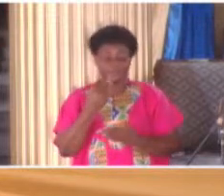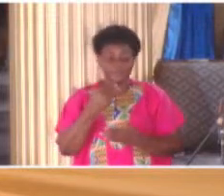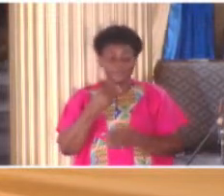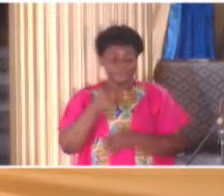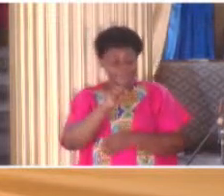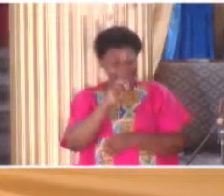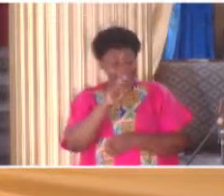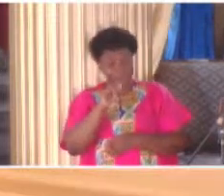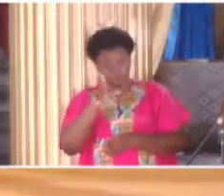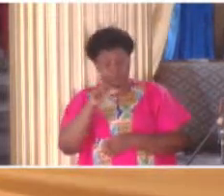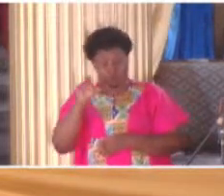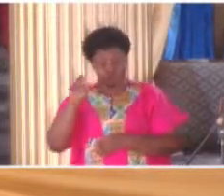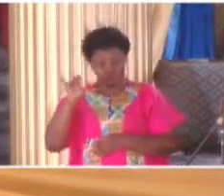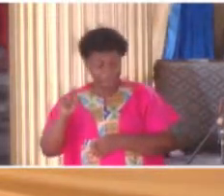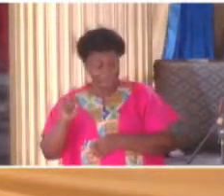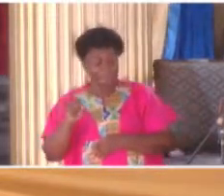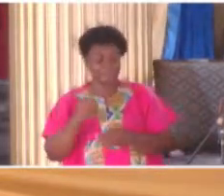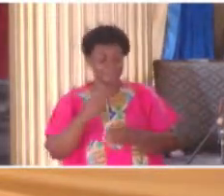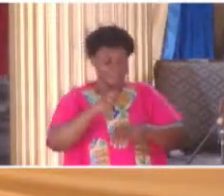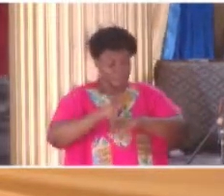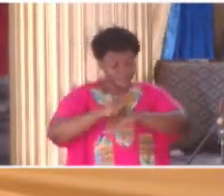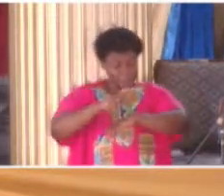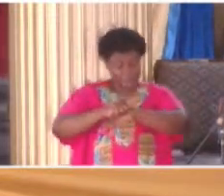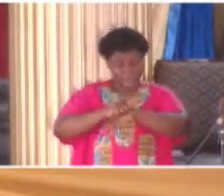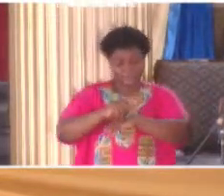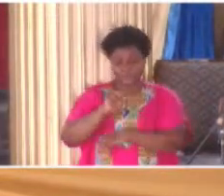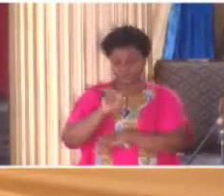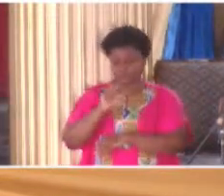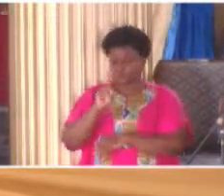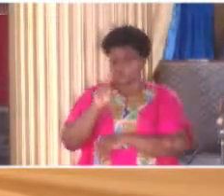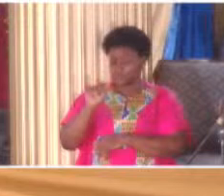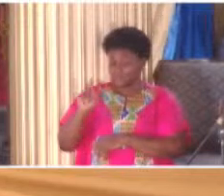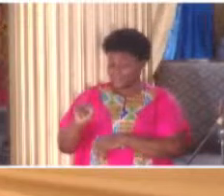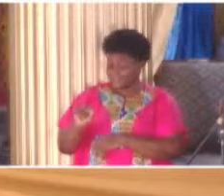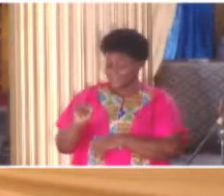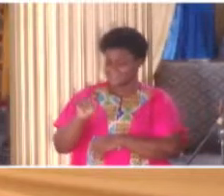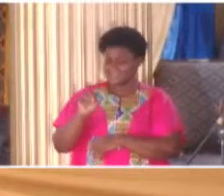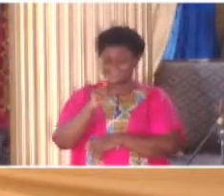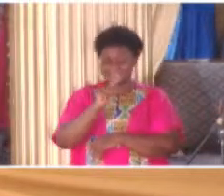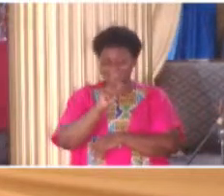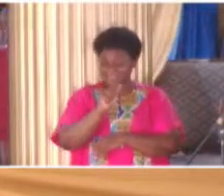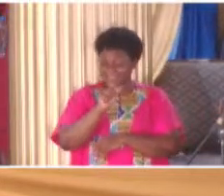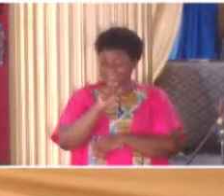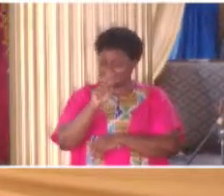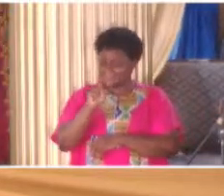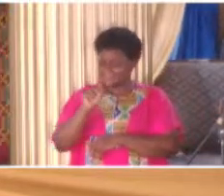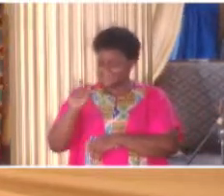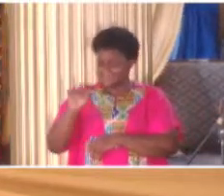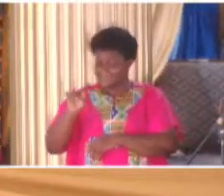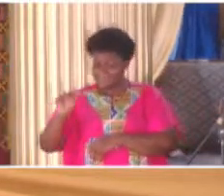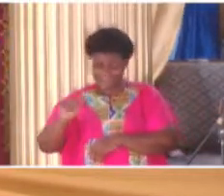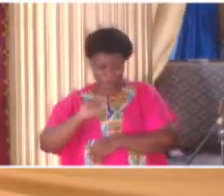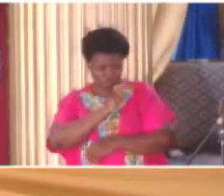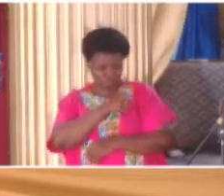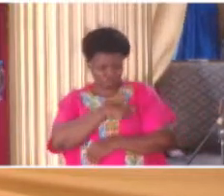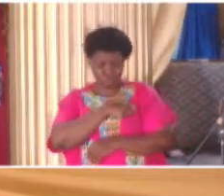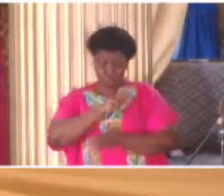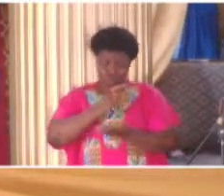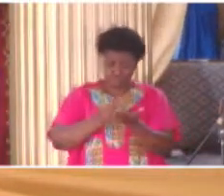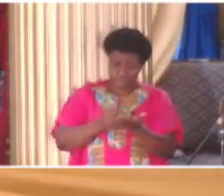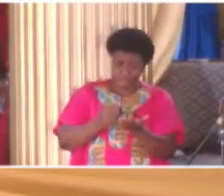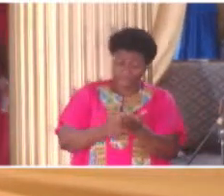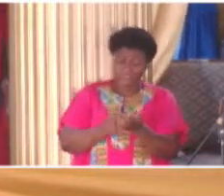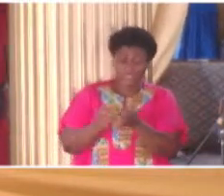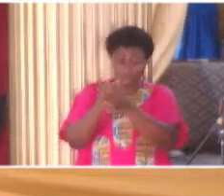Lucia, Sierra Leone, Sudan, Tanzania, Togo, Uganda, United States